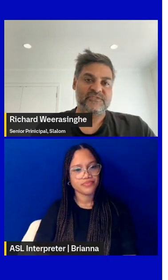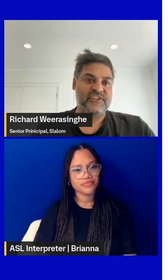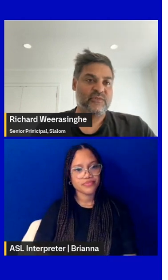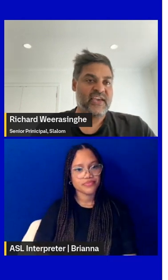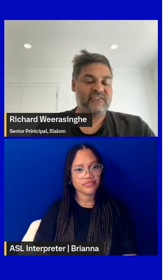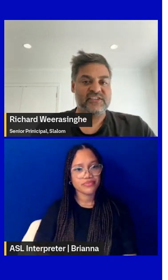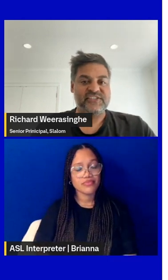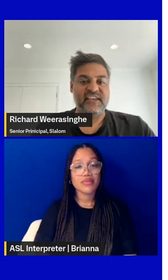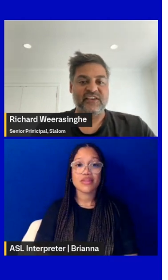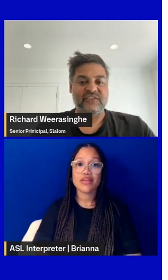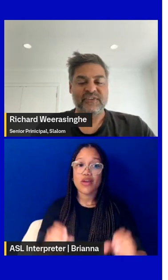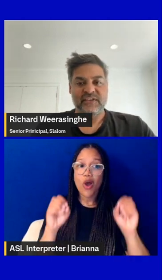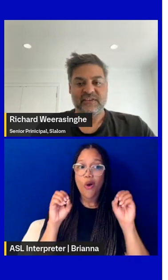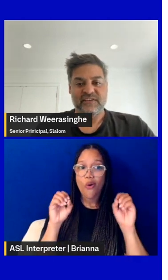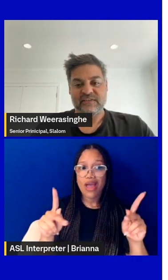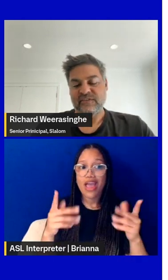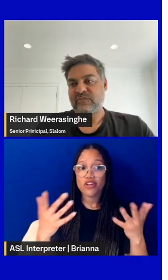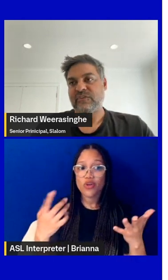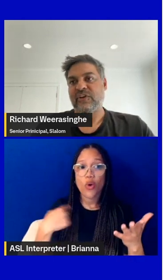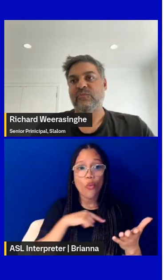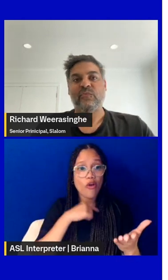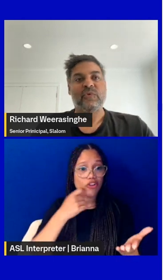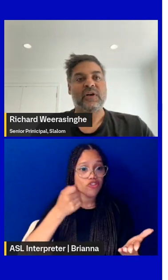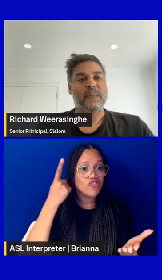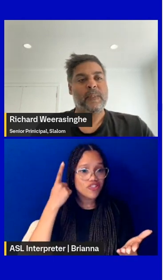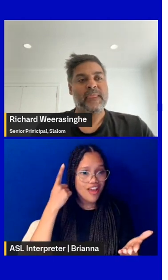Okay, so now that we have an understanding of,